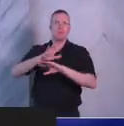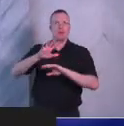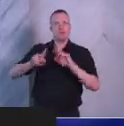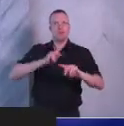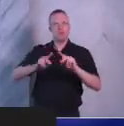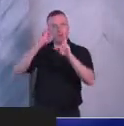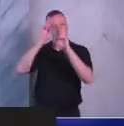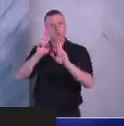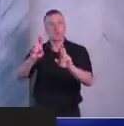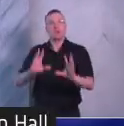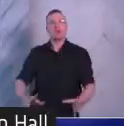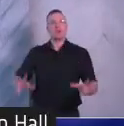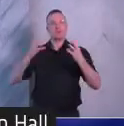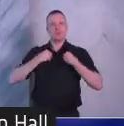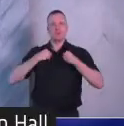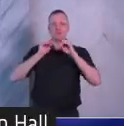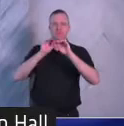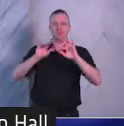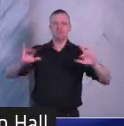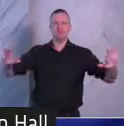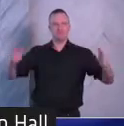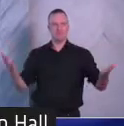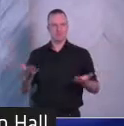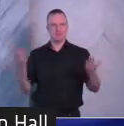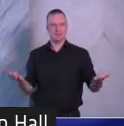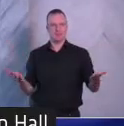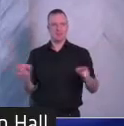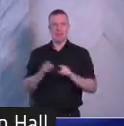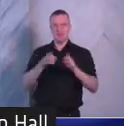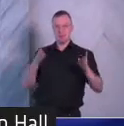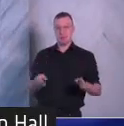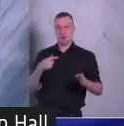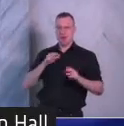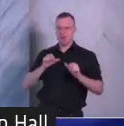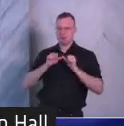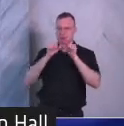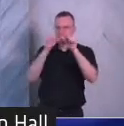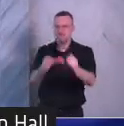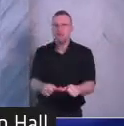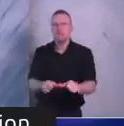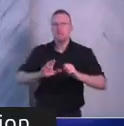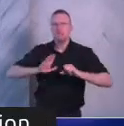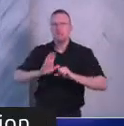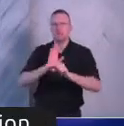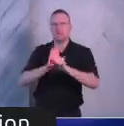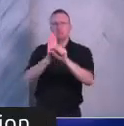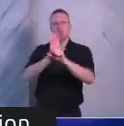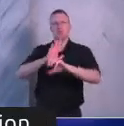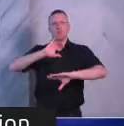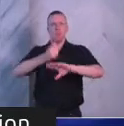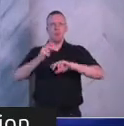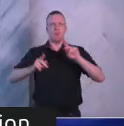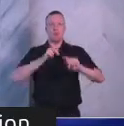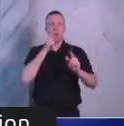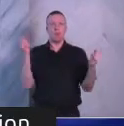respect and accept the vast diversity that we have. So as an individual, I will continue to push to make people that come to